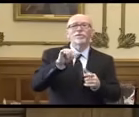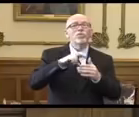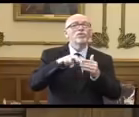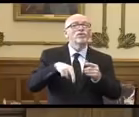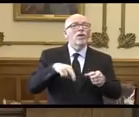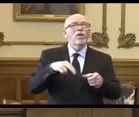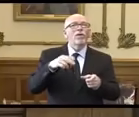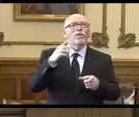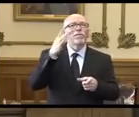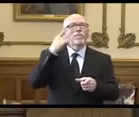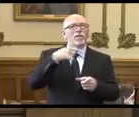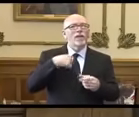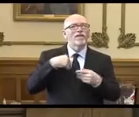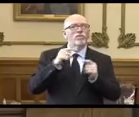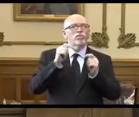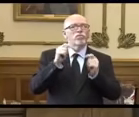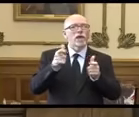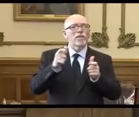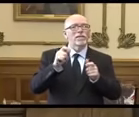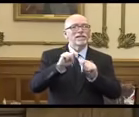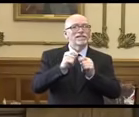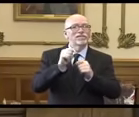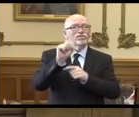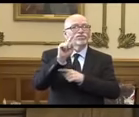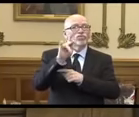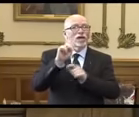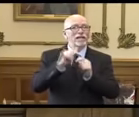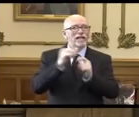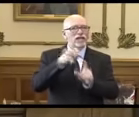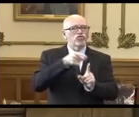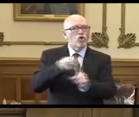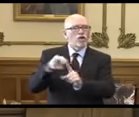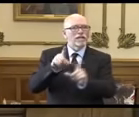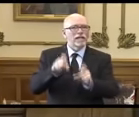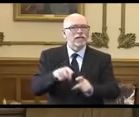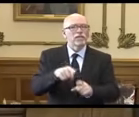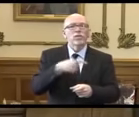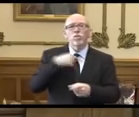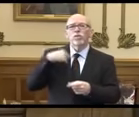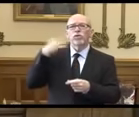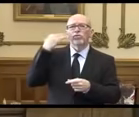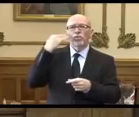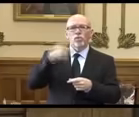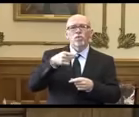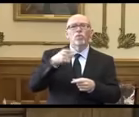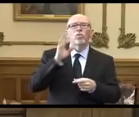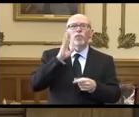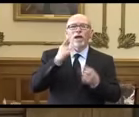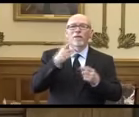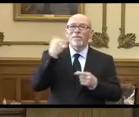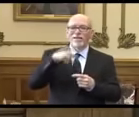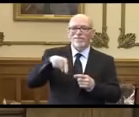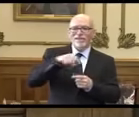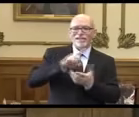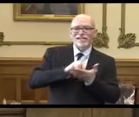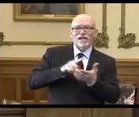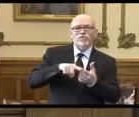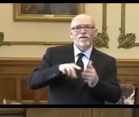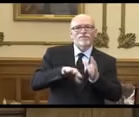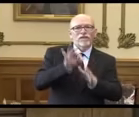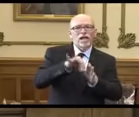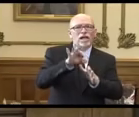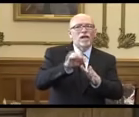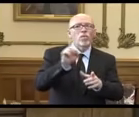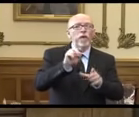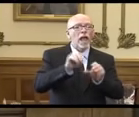having a rapid strike team and targeted testing. And we know that we're going to see this because they're designed for us to find